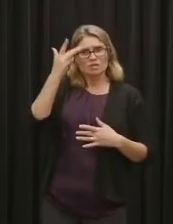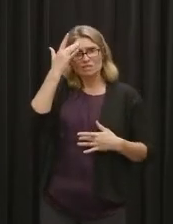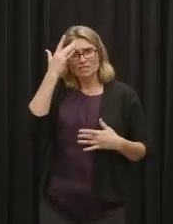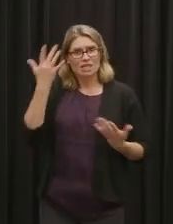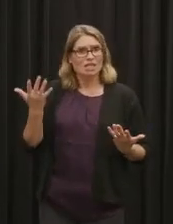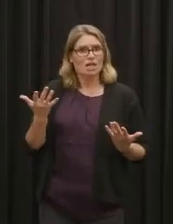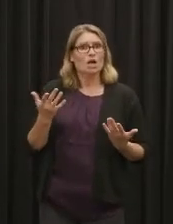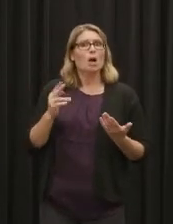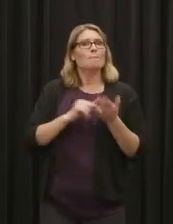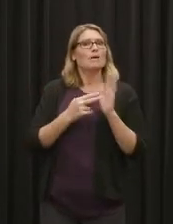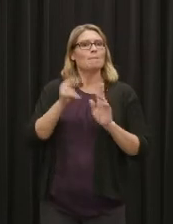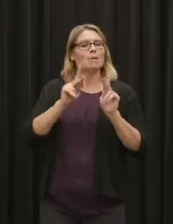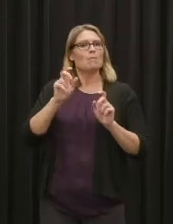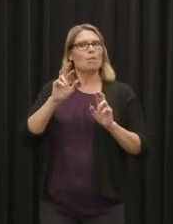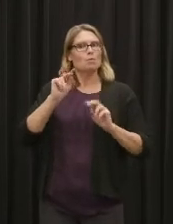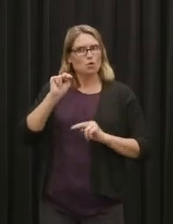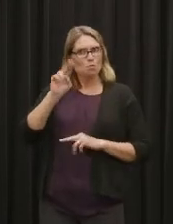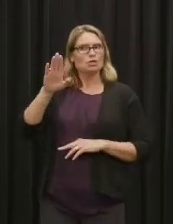Brunswickers for certain reactions?